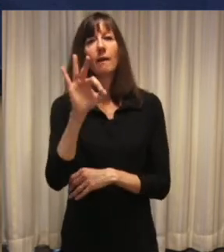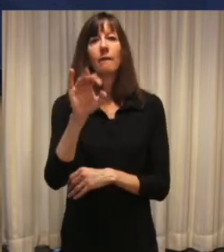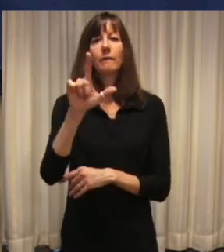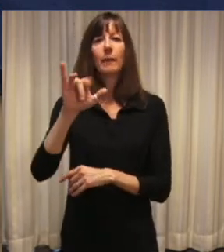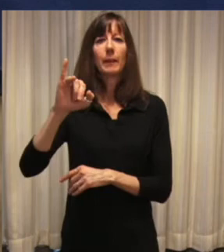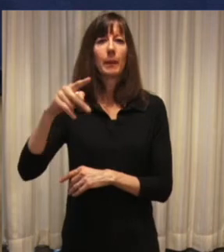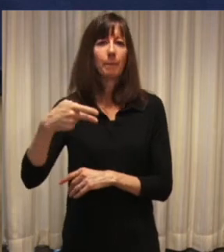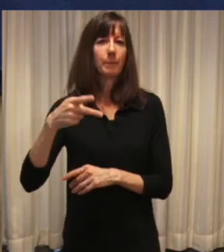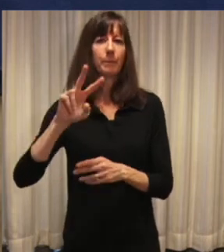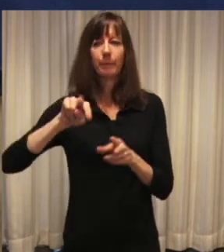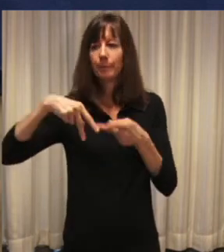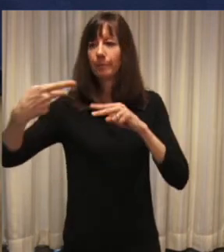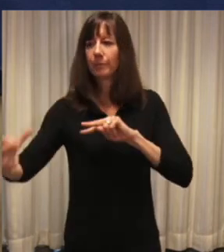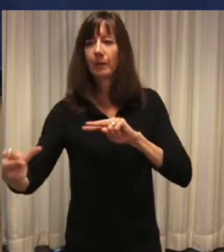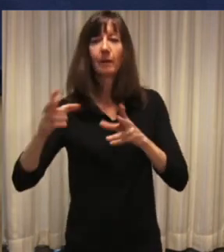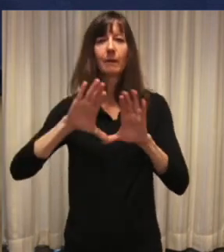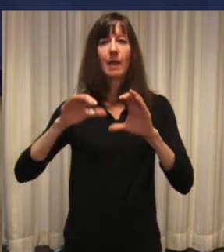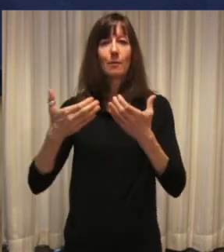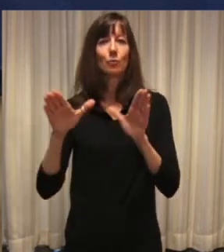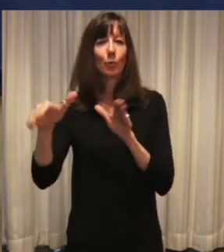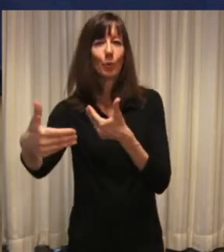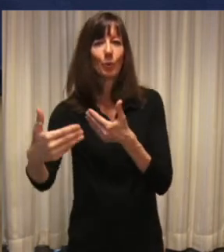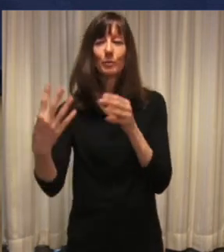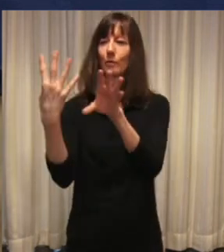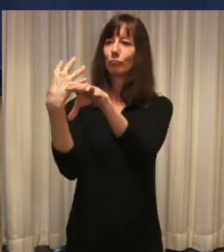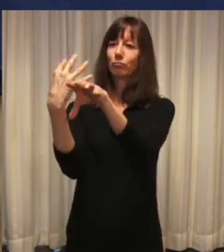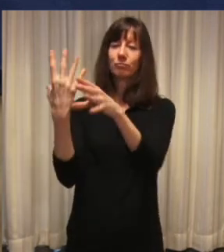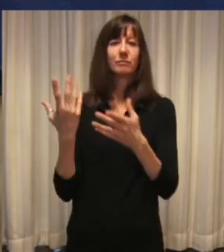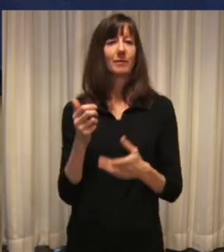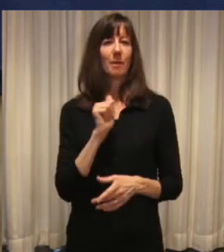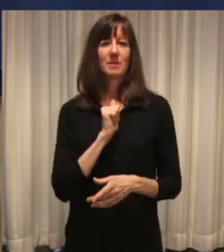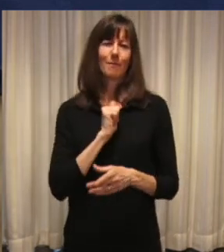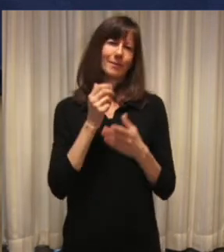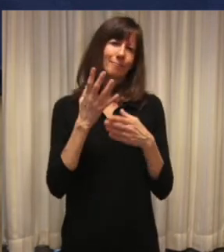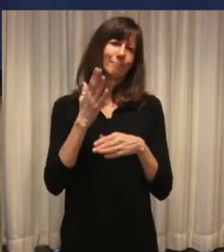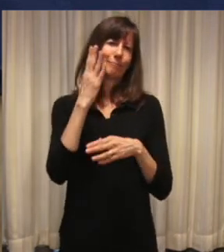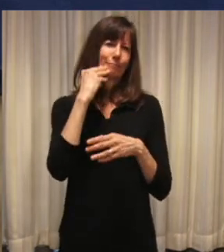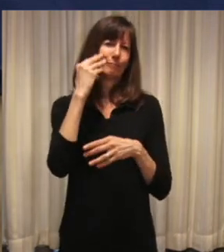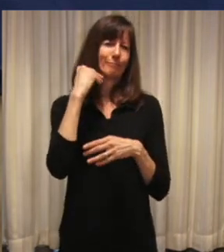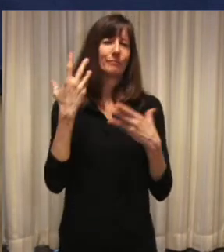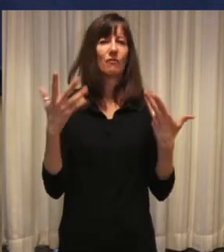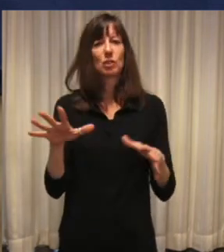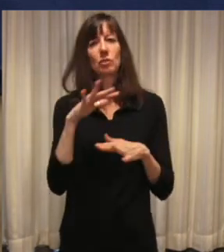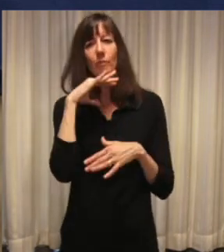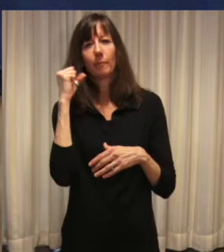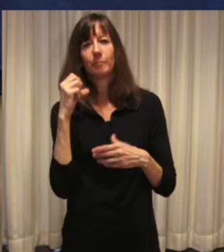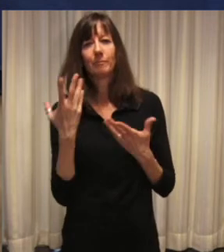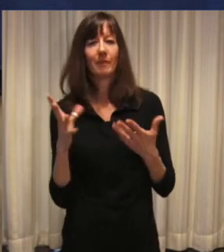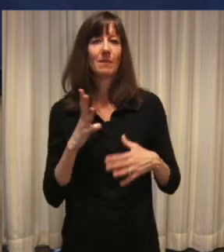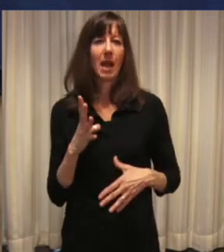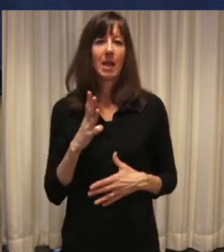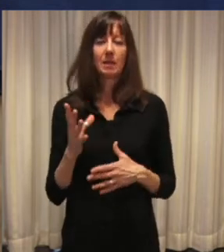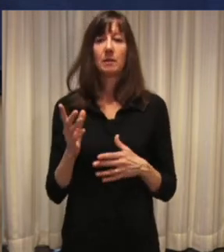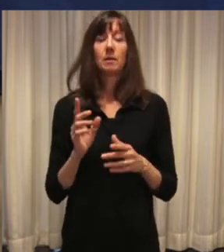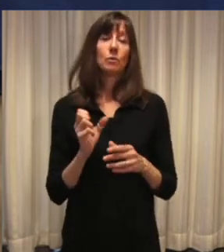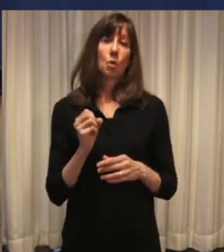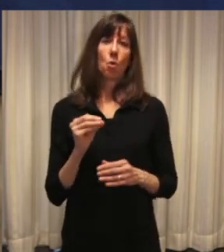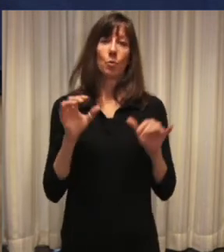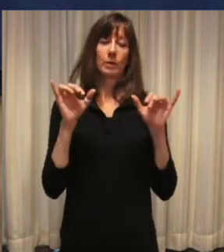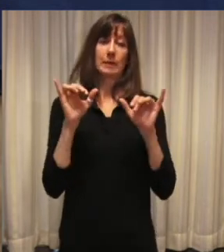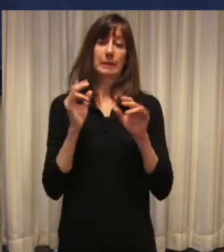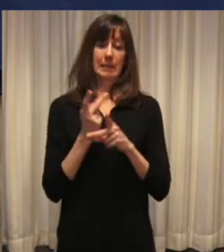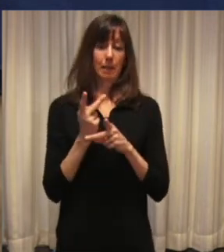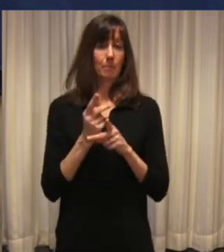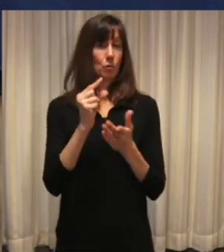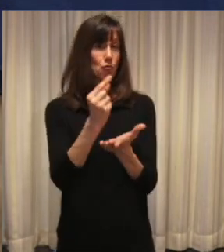for students, and the teachers can handle it. So we think keeping the grading as is will be best for the students in the long run.